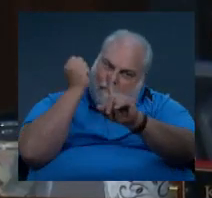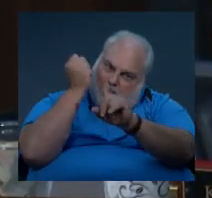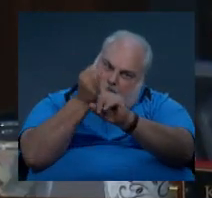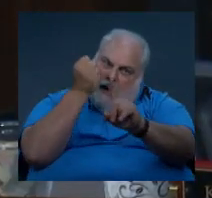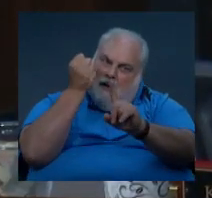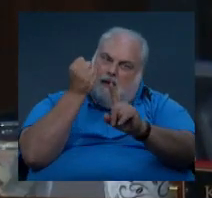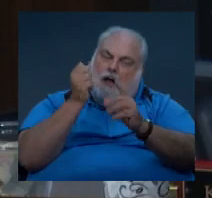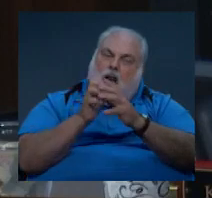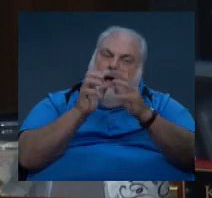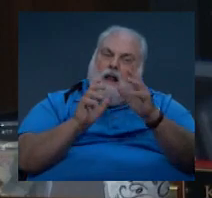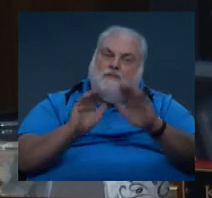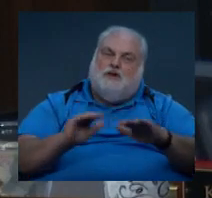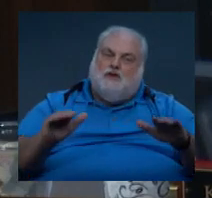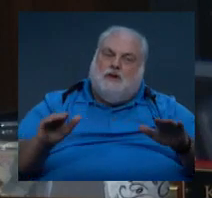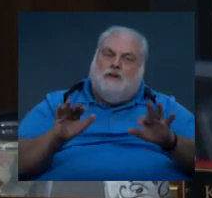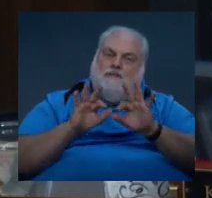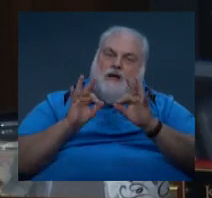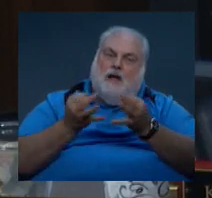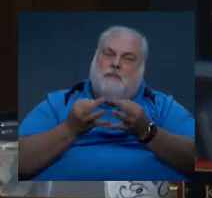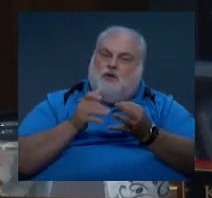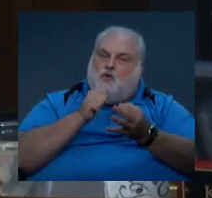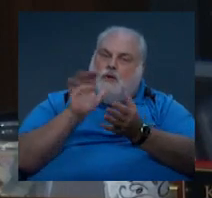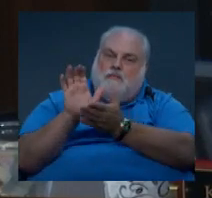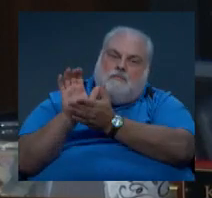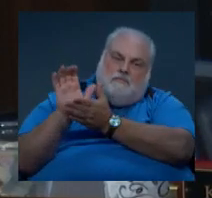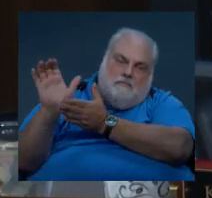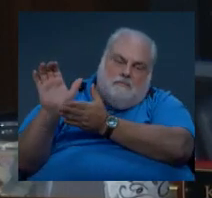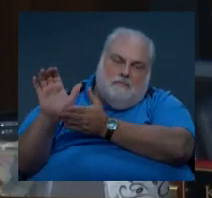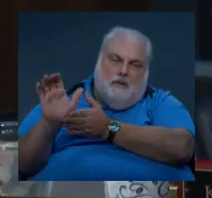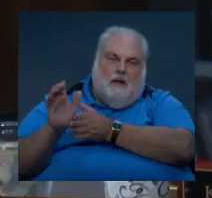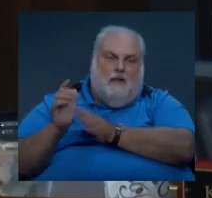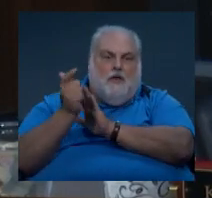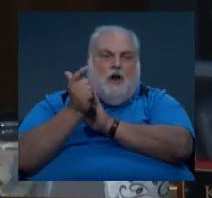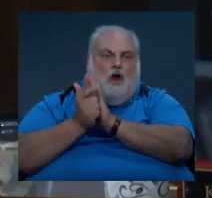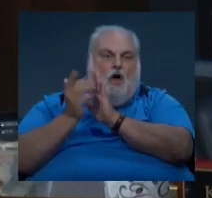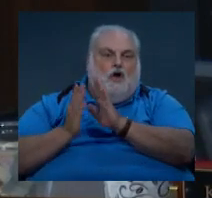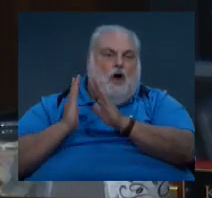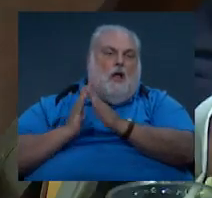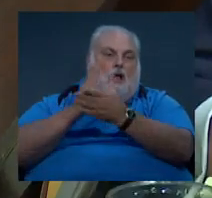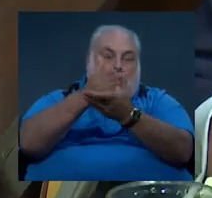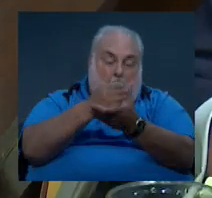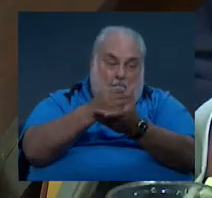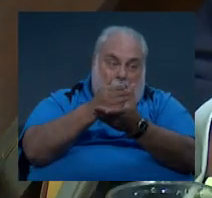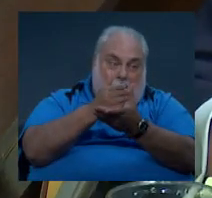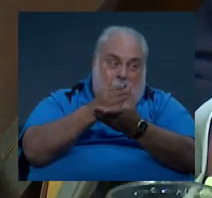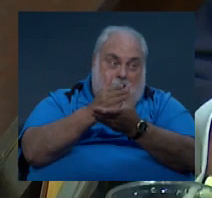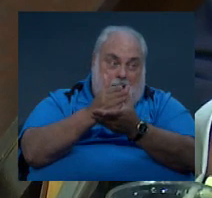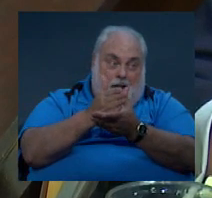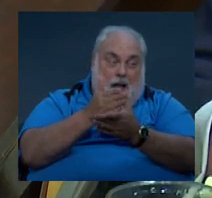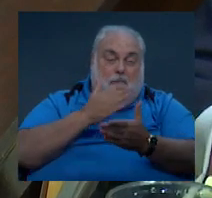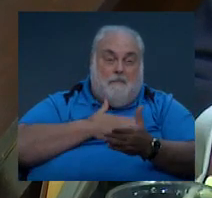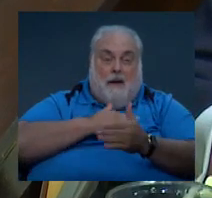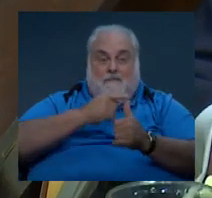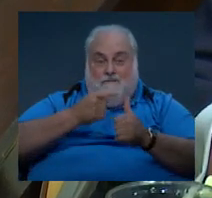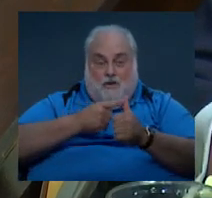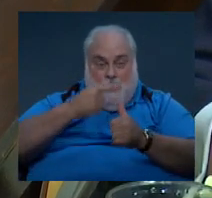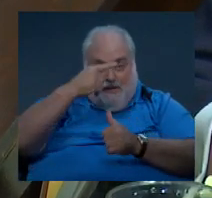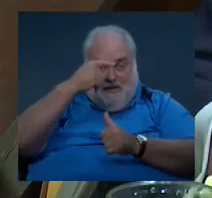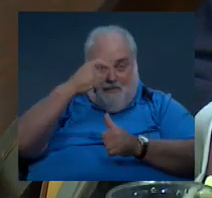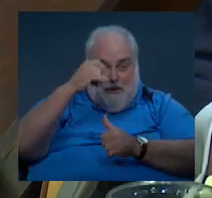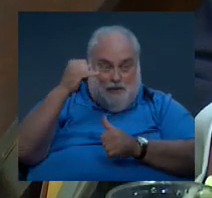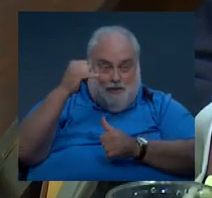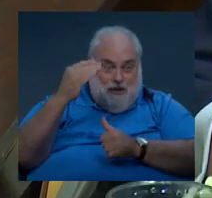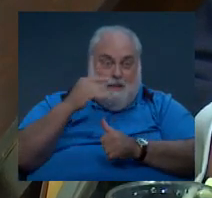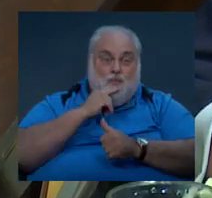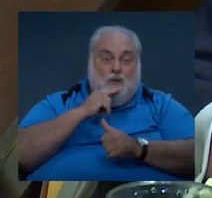a lot of marginalized children, youth, and families. Director Richardson, just to let you know, though I'm an attorney, my first summer job